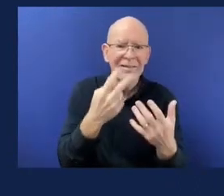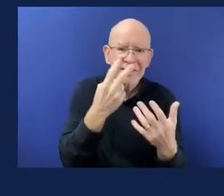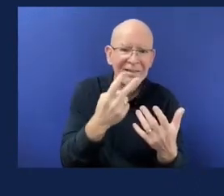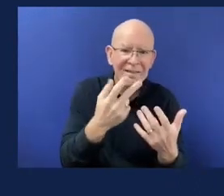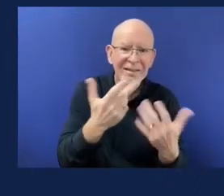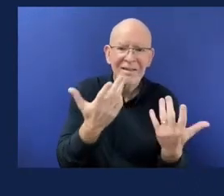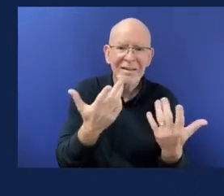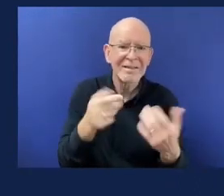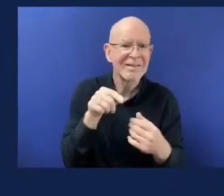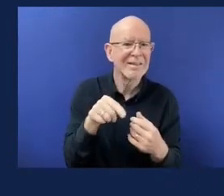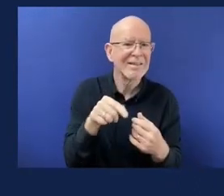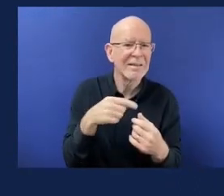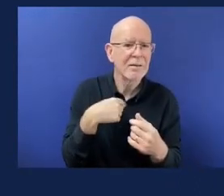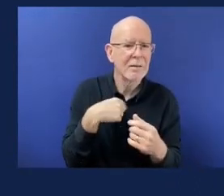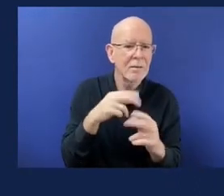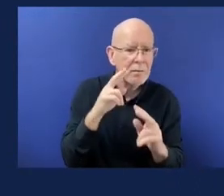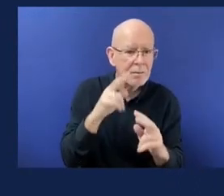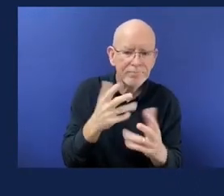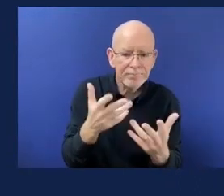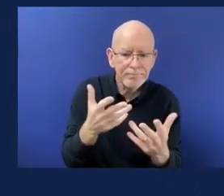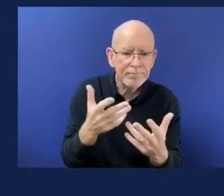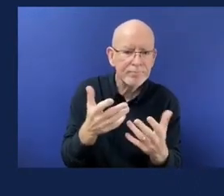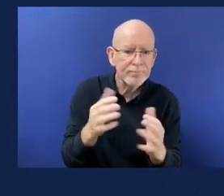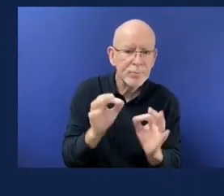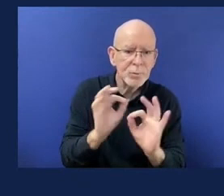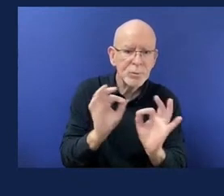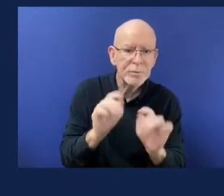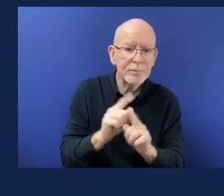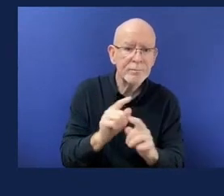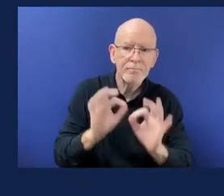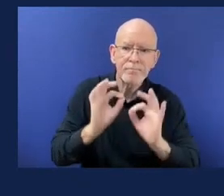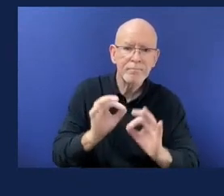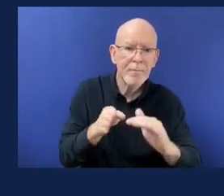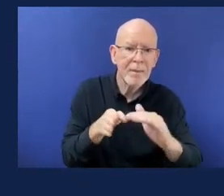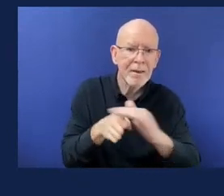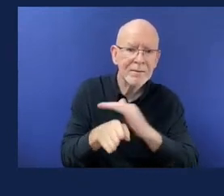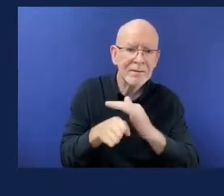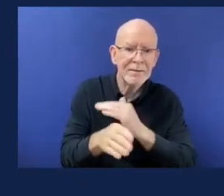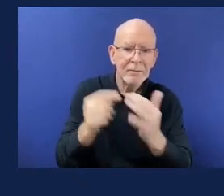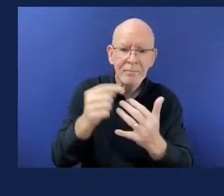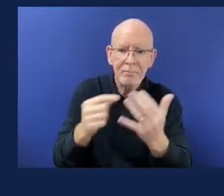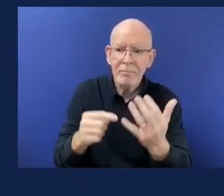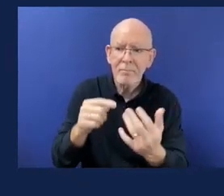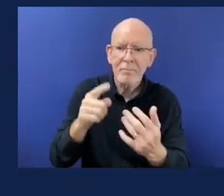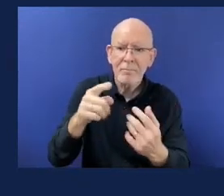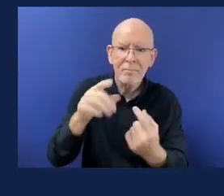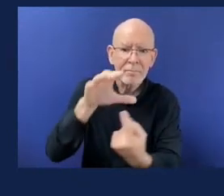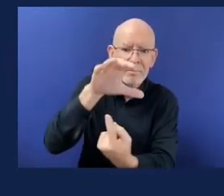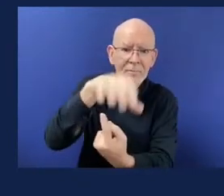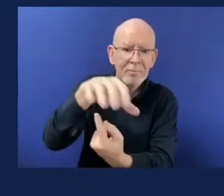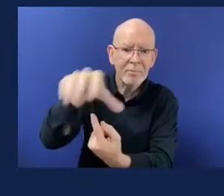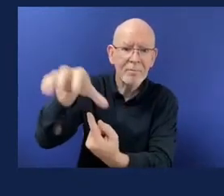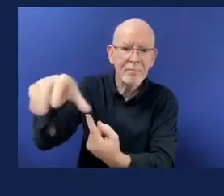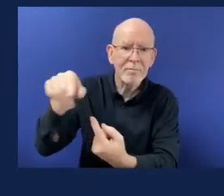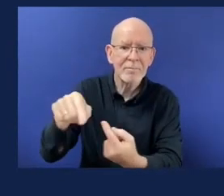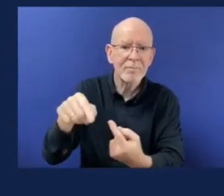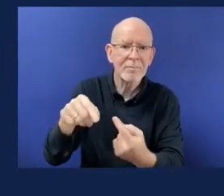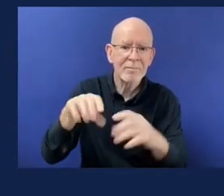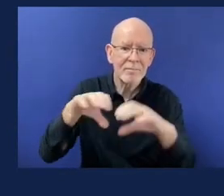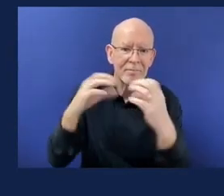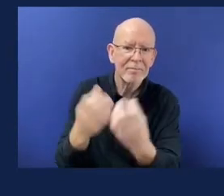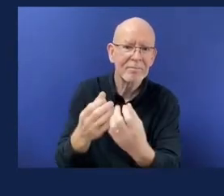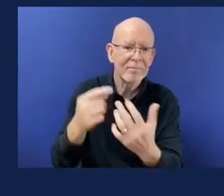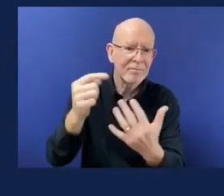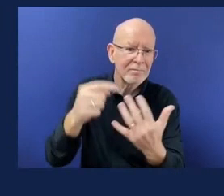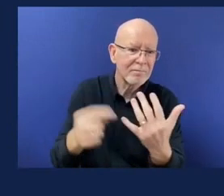an issue. We heard about issues for people with auditory sensitivities, that obviously in a huge stadium where everyone